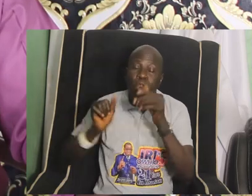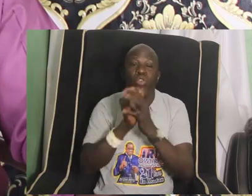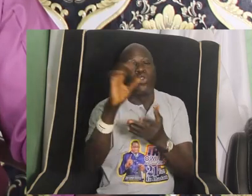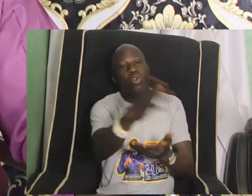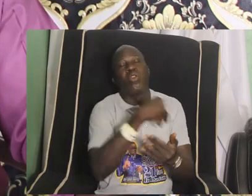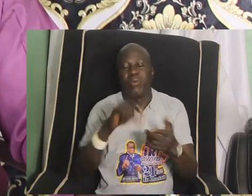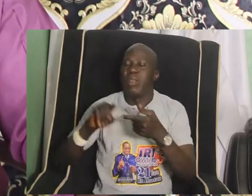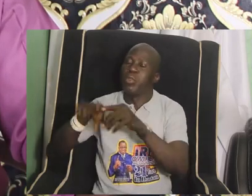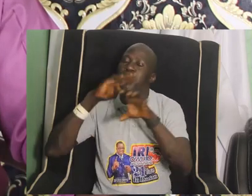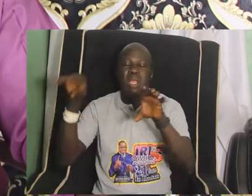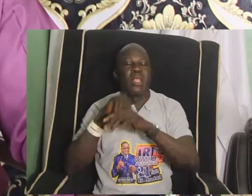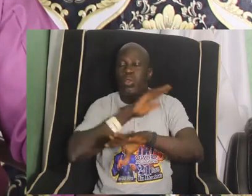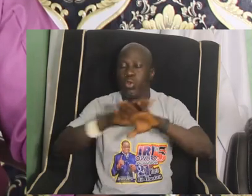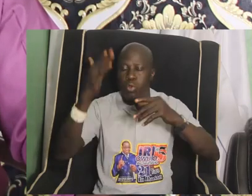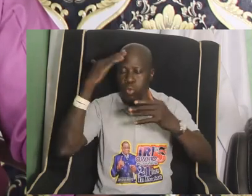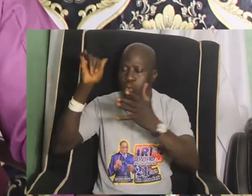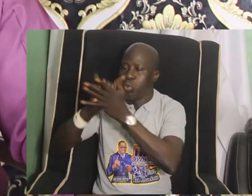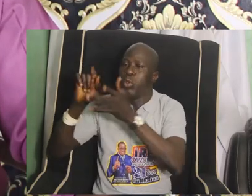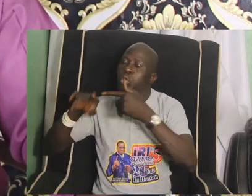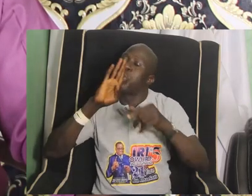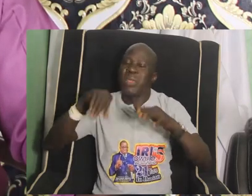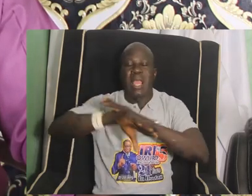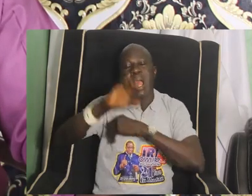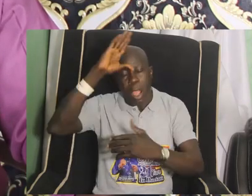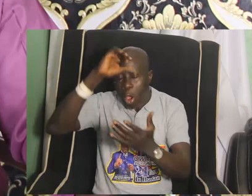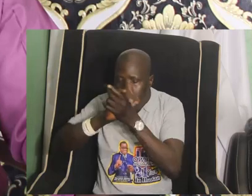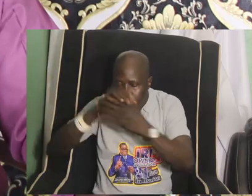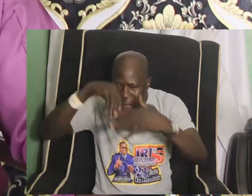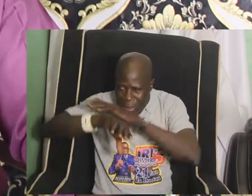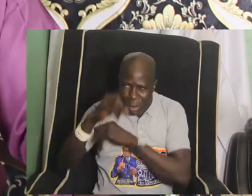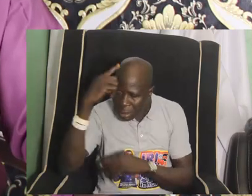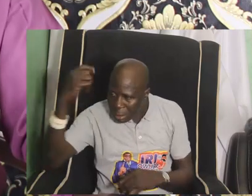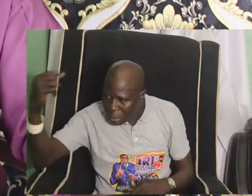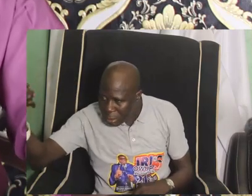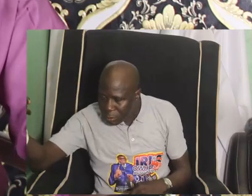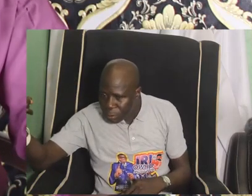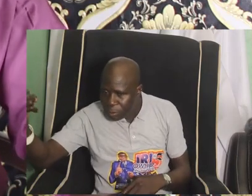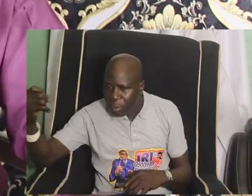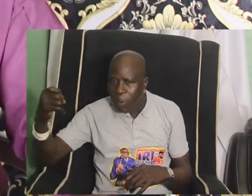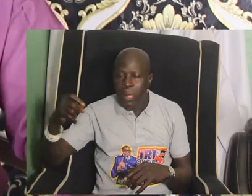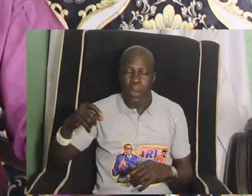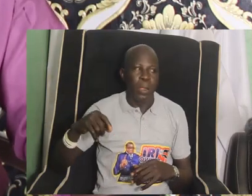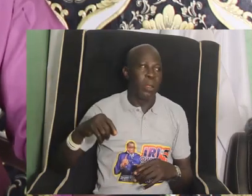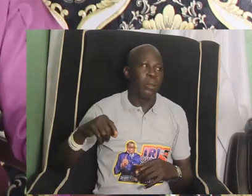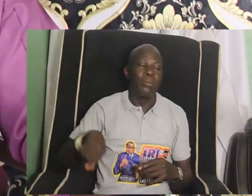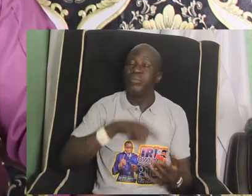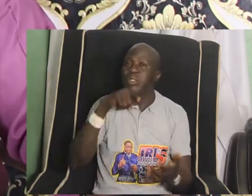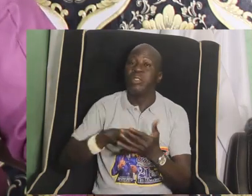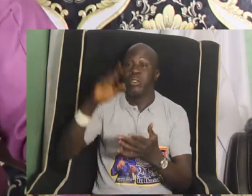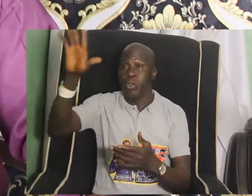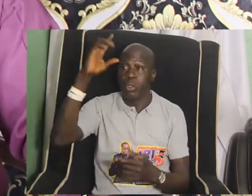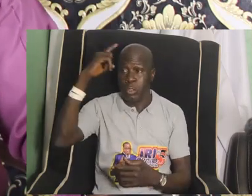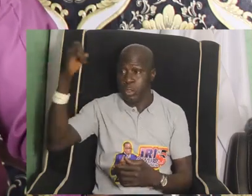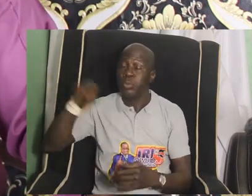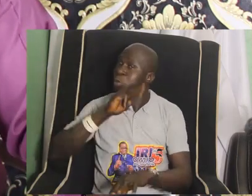does qualify also and no one was qualified to be her husband in the train Now, Allah, o tin kilo fun o. Your dream